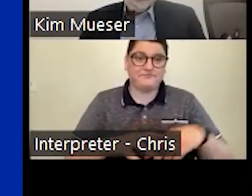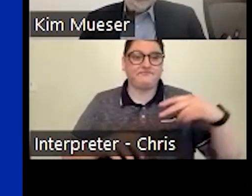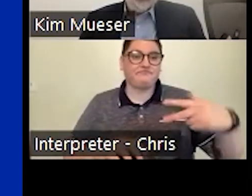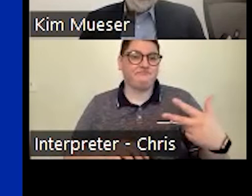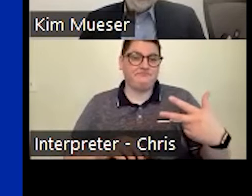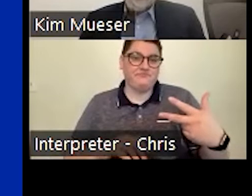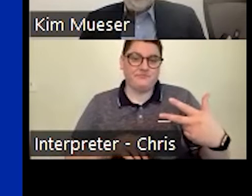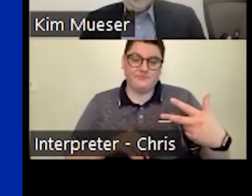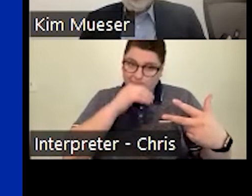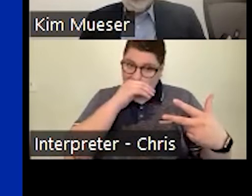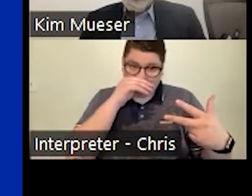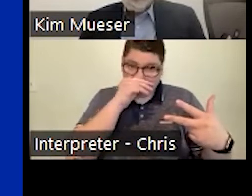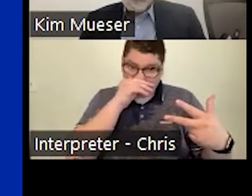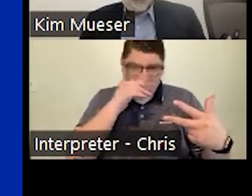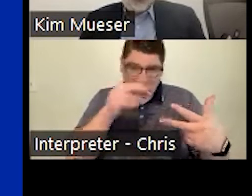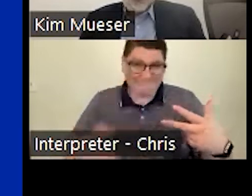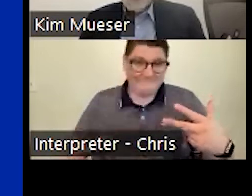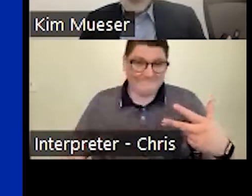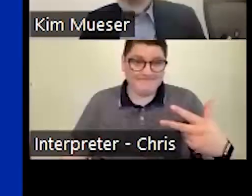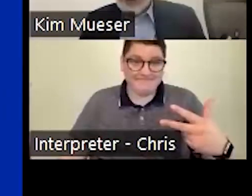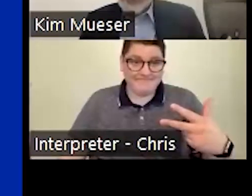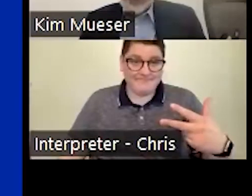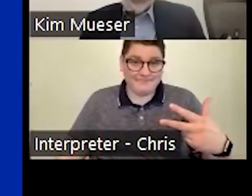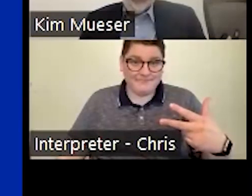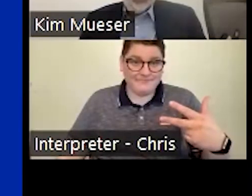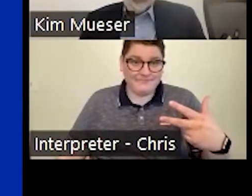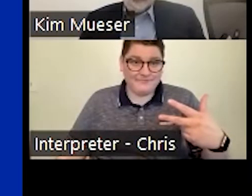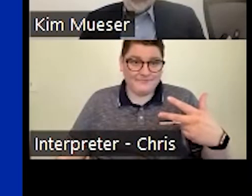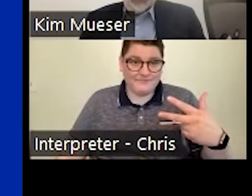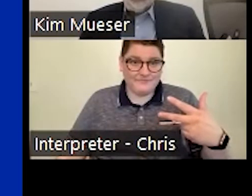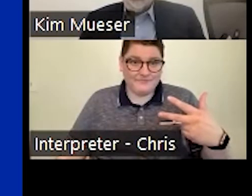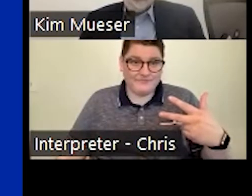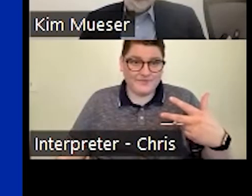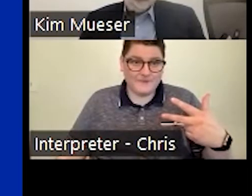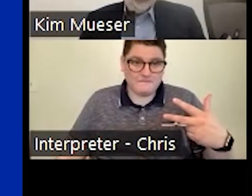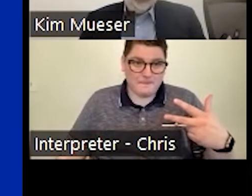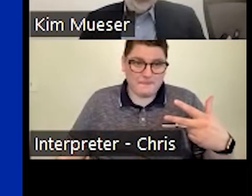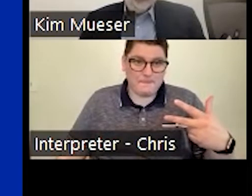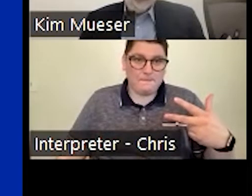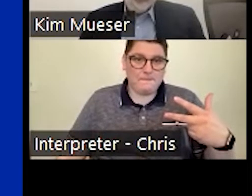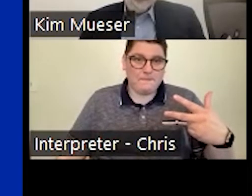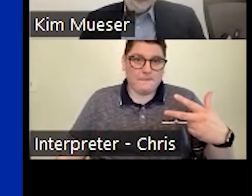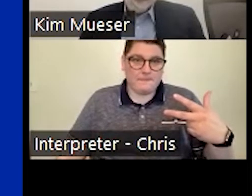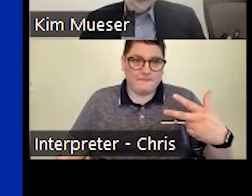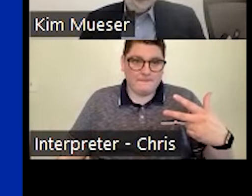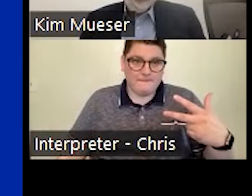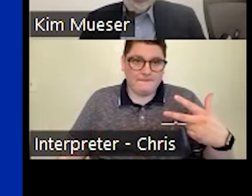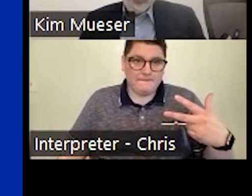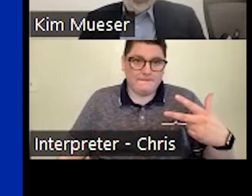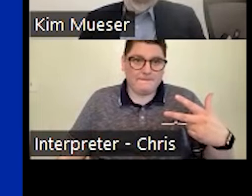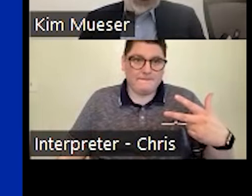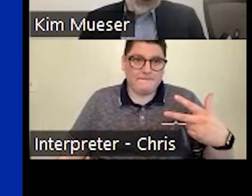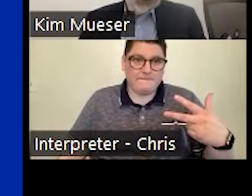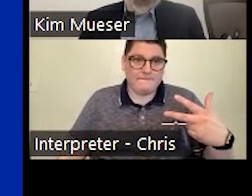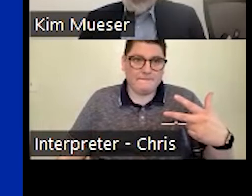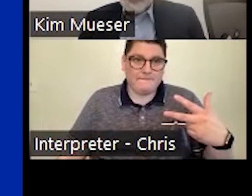outcomes of the brief and the CBT intervention on non-PTSD related outcomes such as depression and other symptoms.